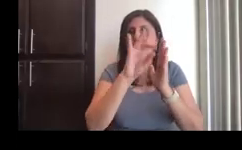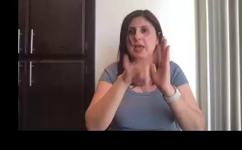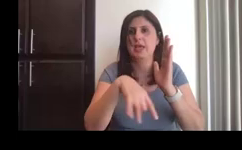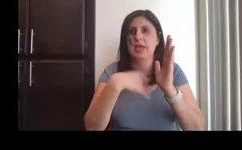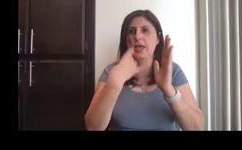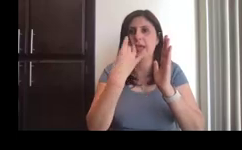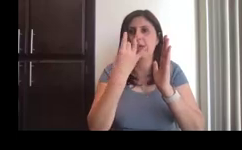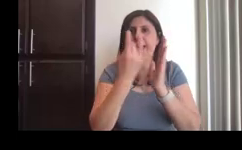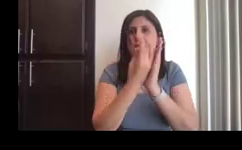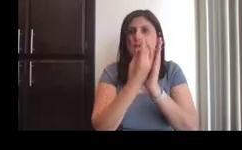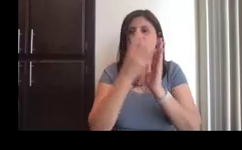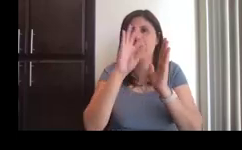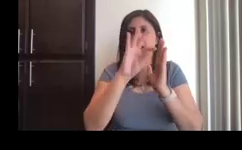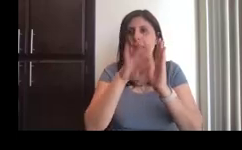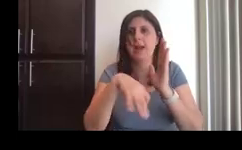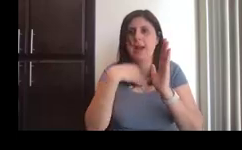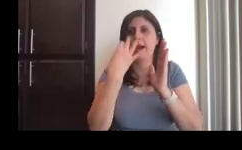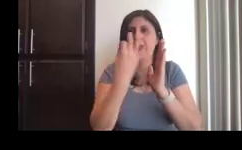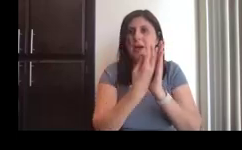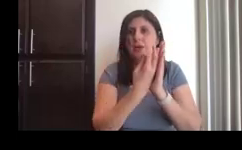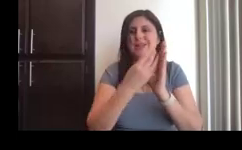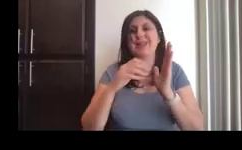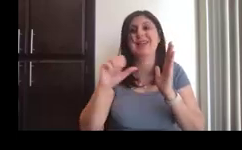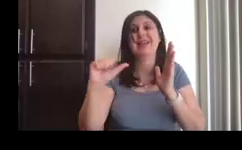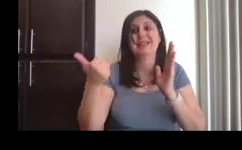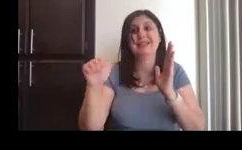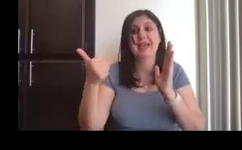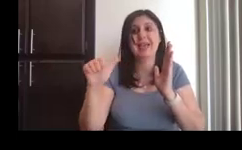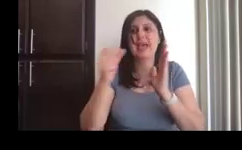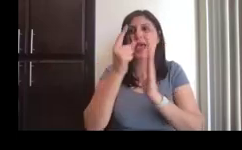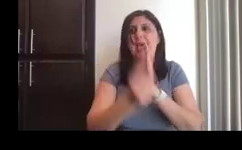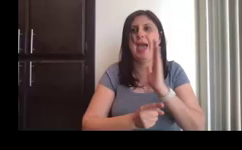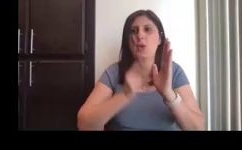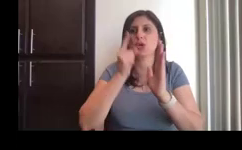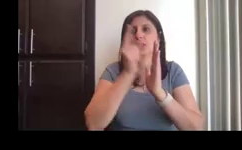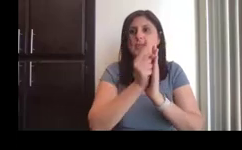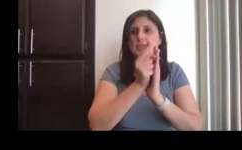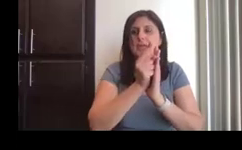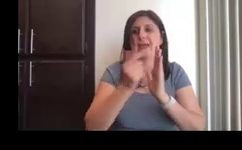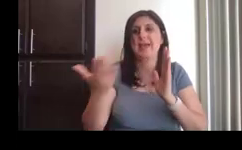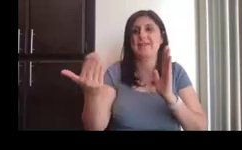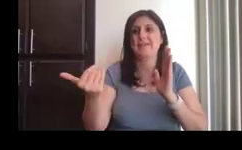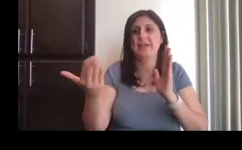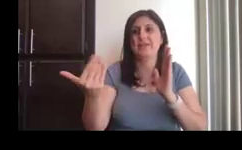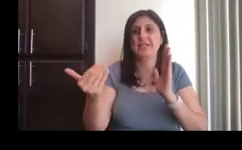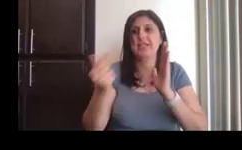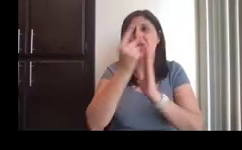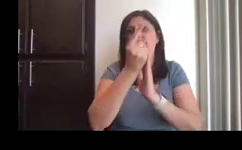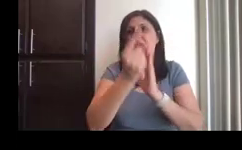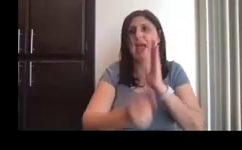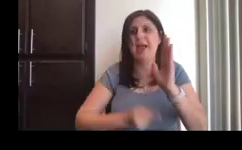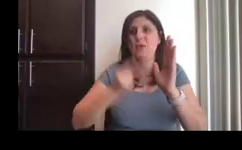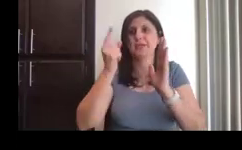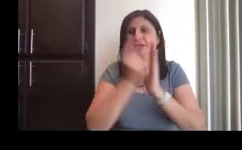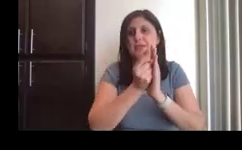hours, 8 hours, 9 hours, 10 hours,